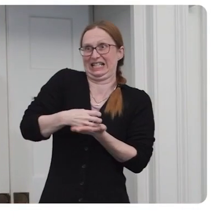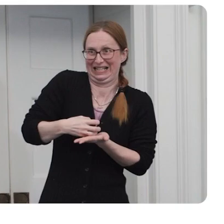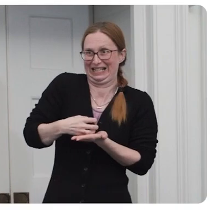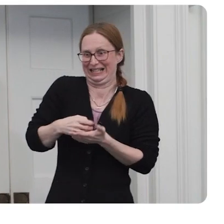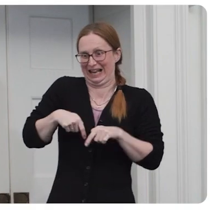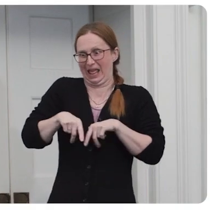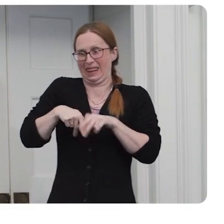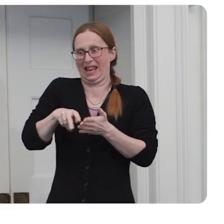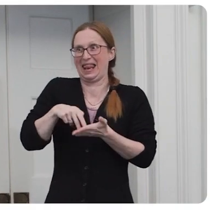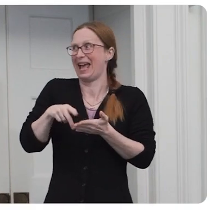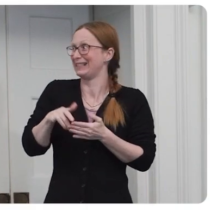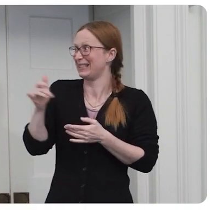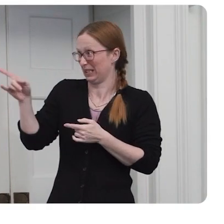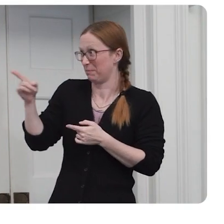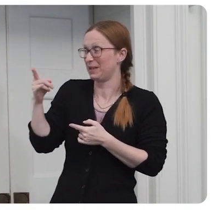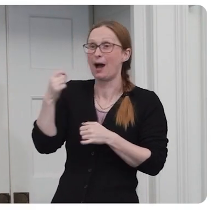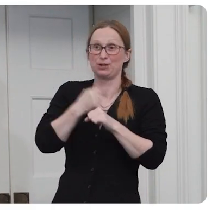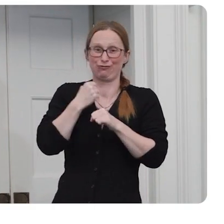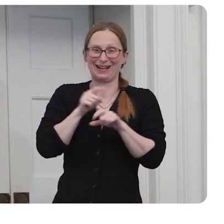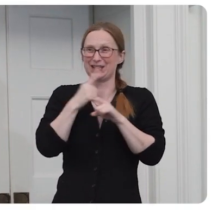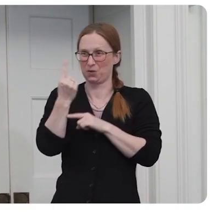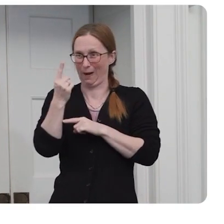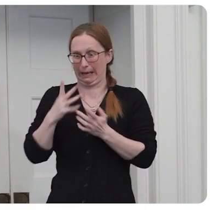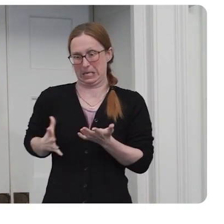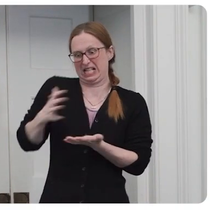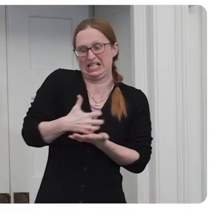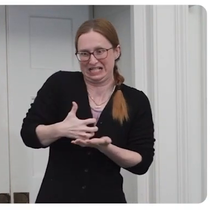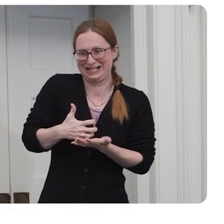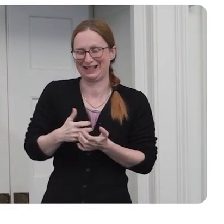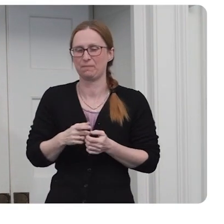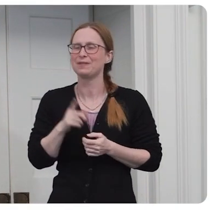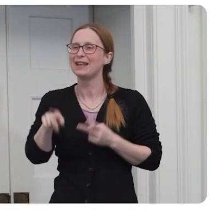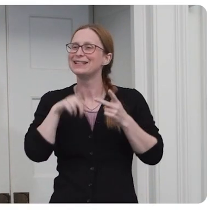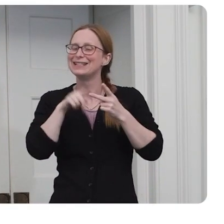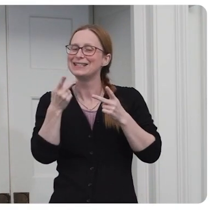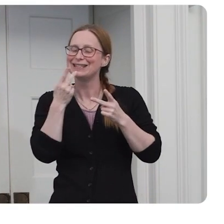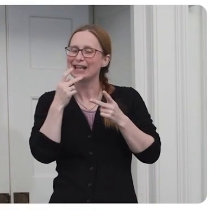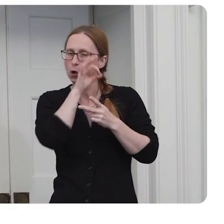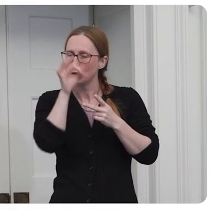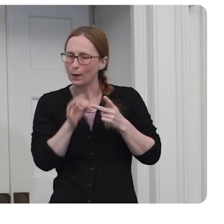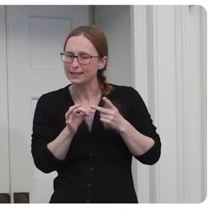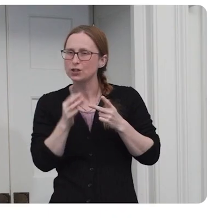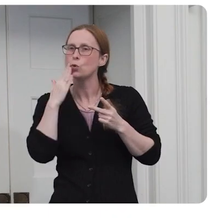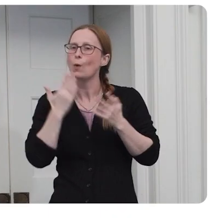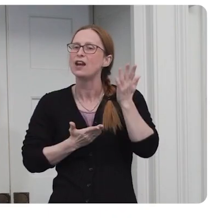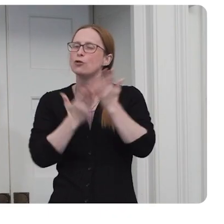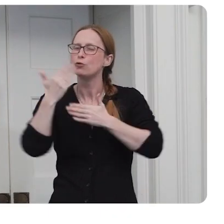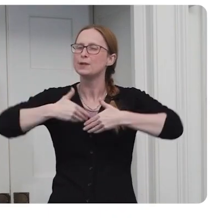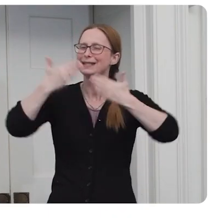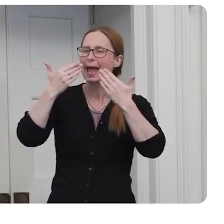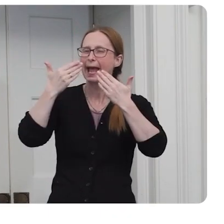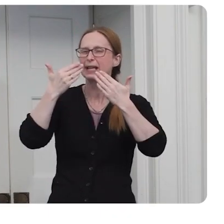the stairs. And gets you sometimes, doesn't he? And then the second question was, when in the day